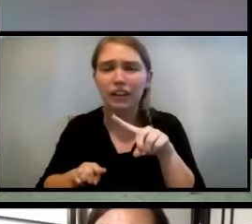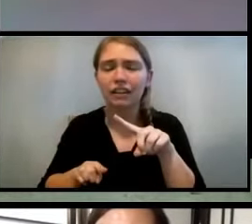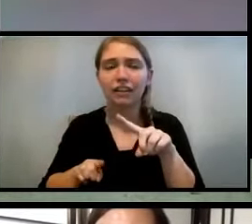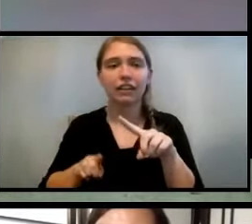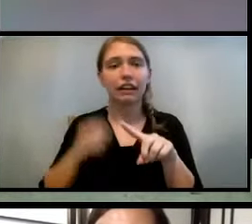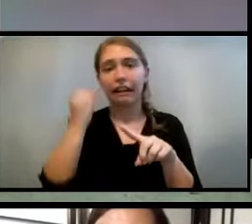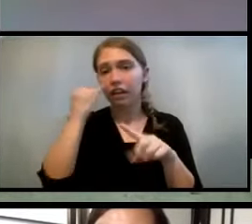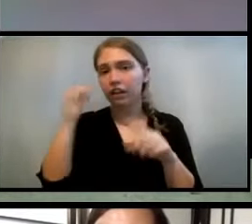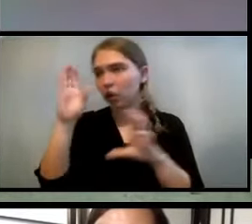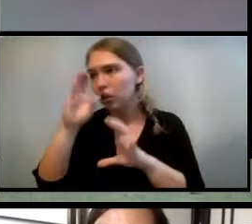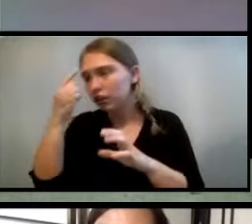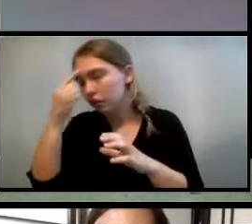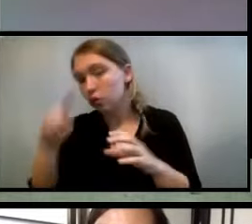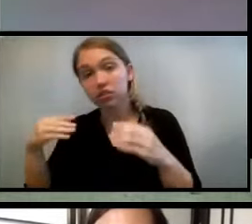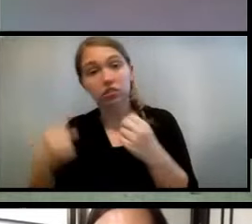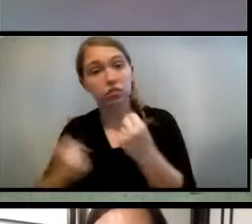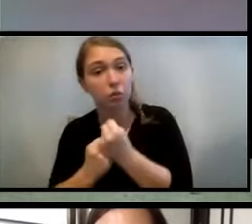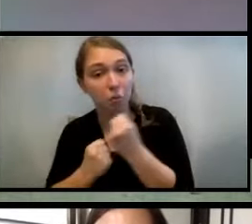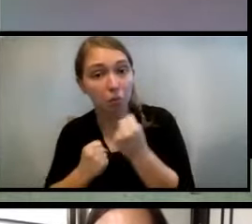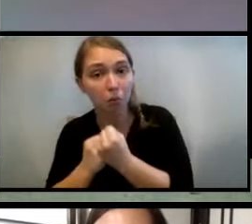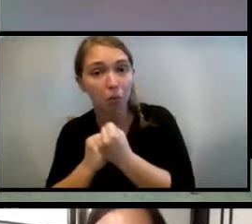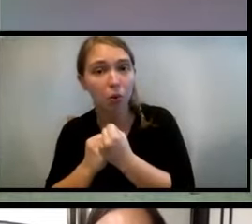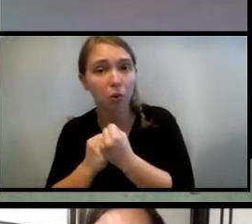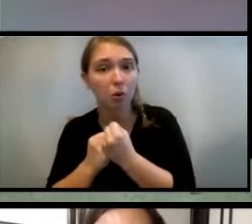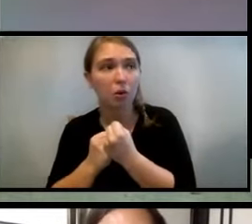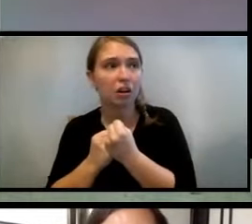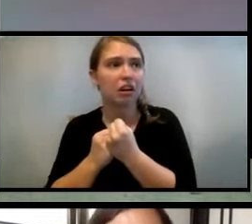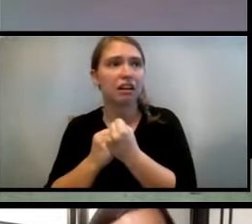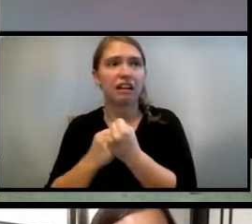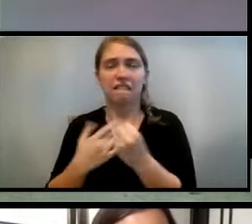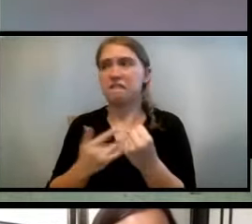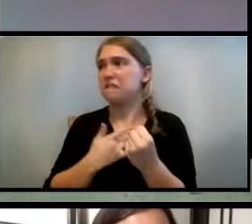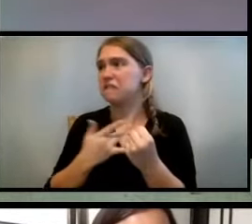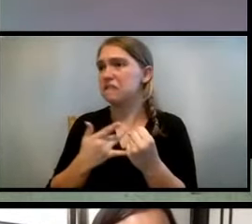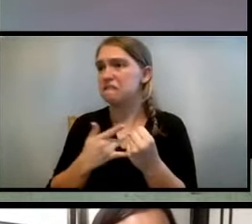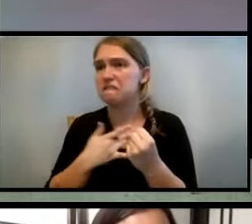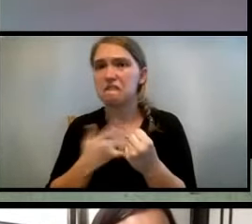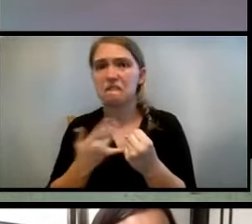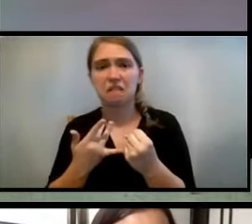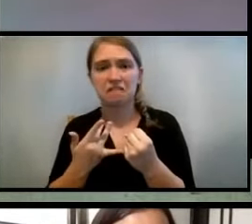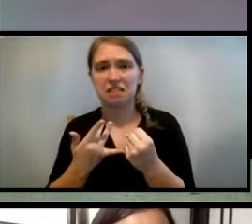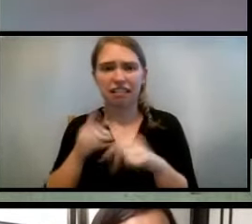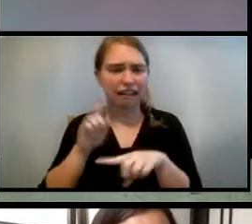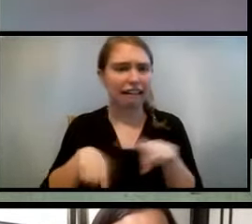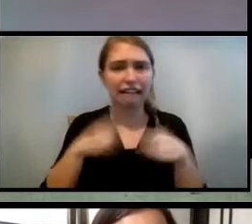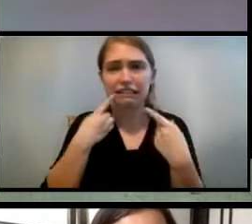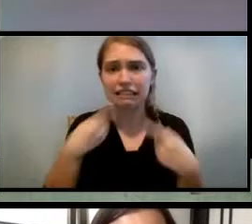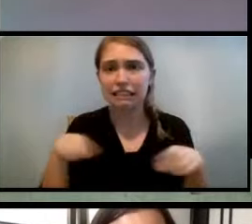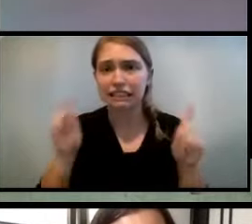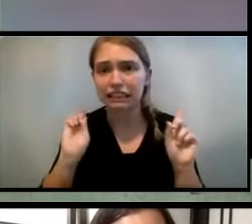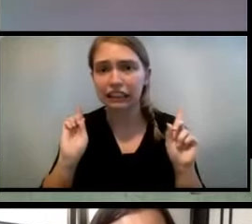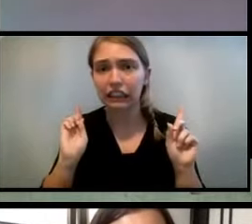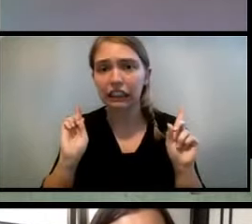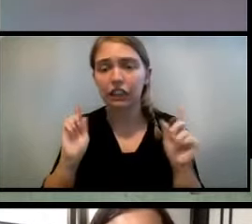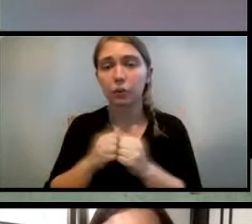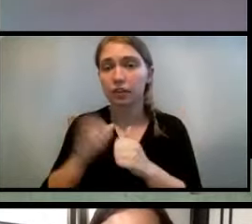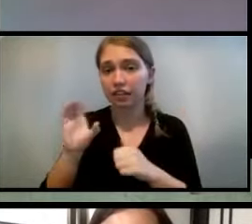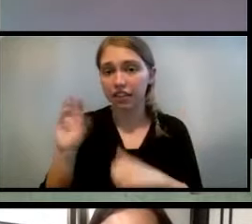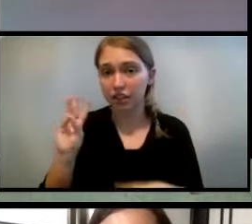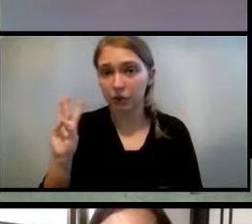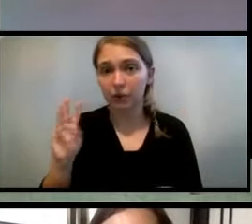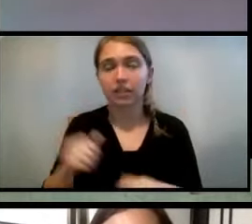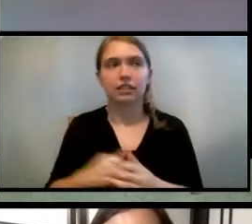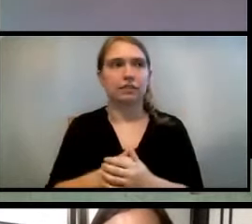you're getting into writing there, and you're like, wow, there is no way I can take 6 weeks and go to Clarion. You know, like, that might not be in the cards for you. Maybe you have a kid, maybe you